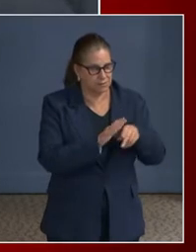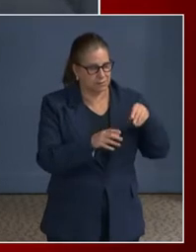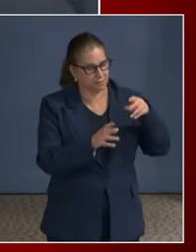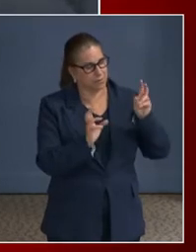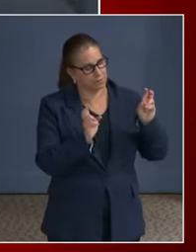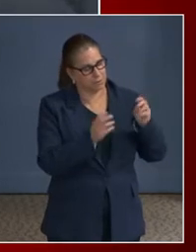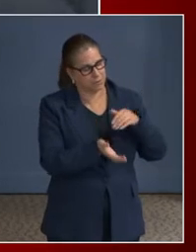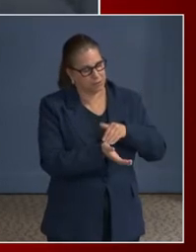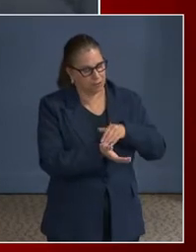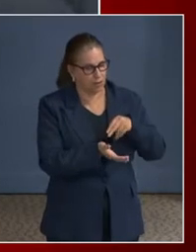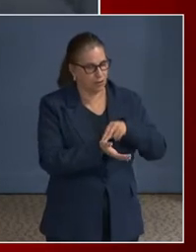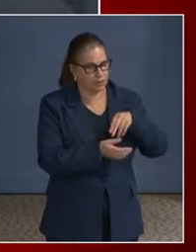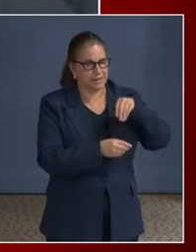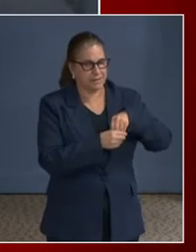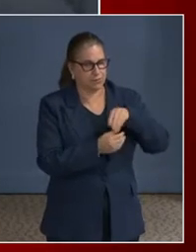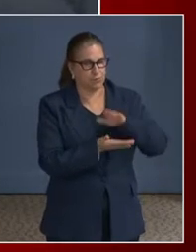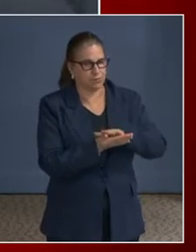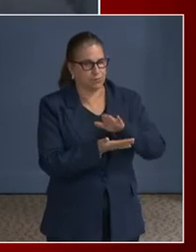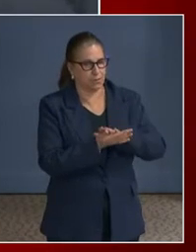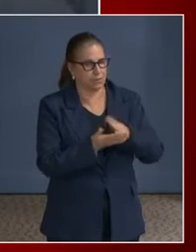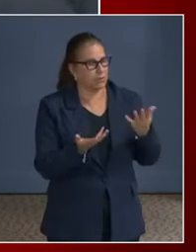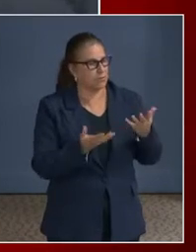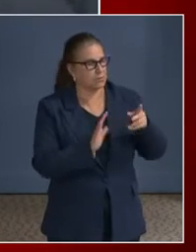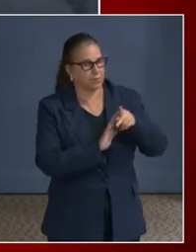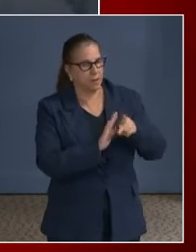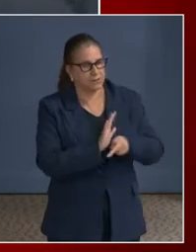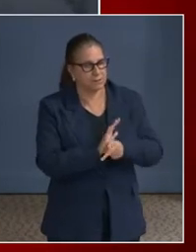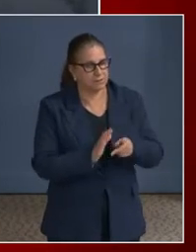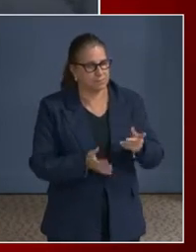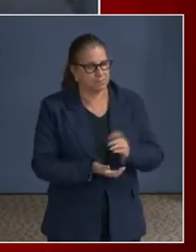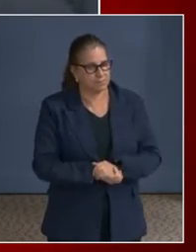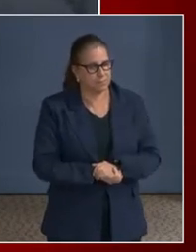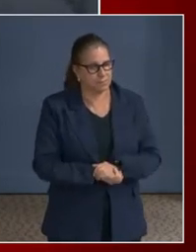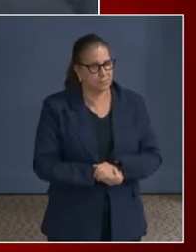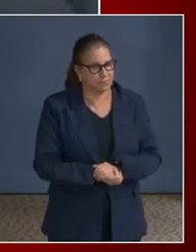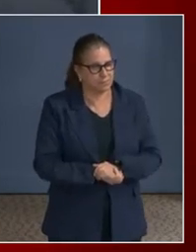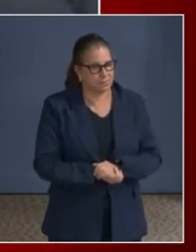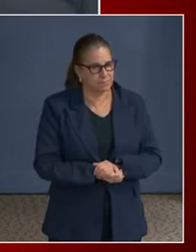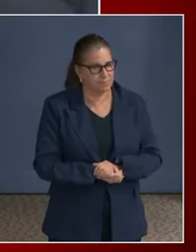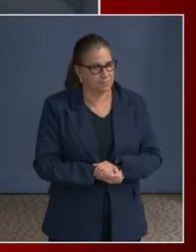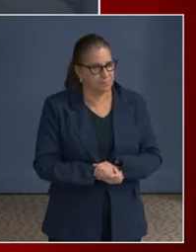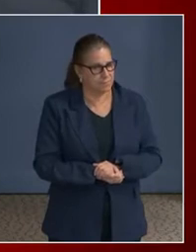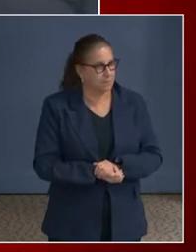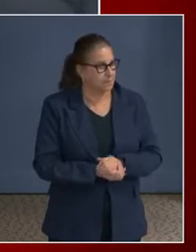been addressed, and has there been a meeting with the DC Nurses Association? I'm not sure, but we